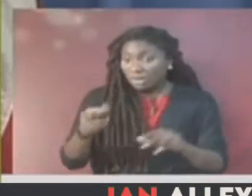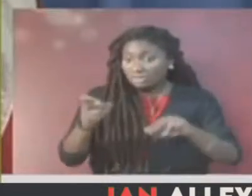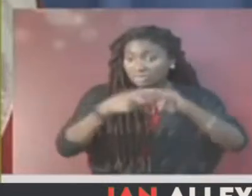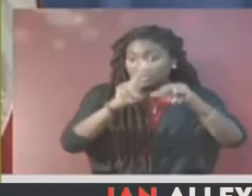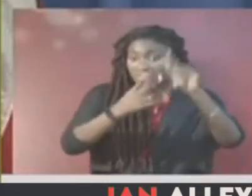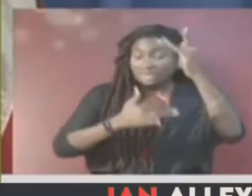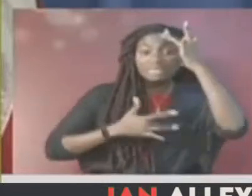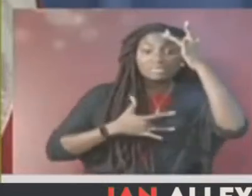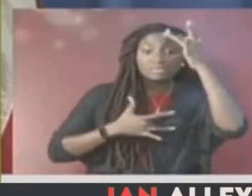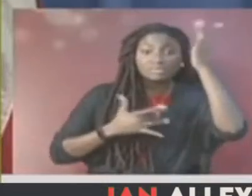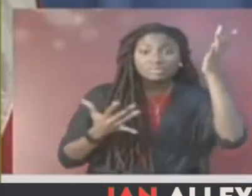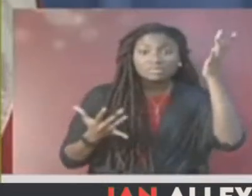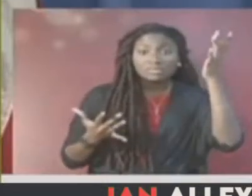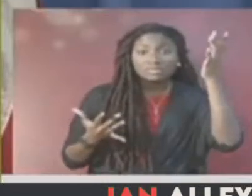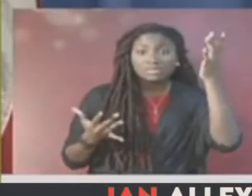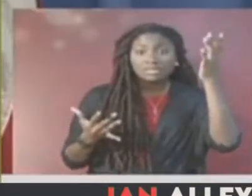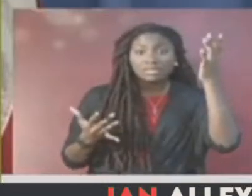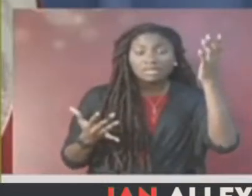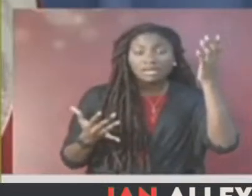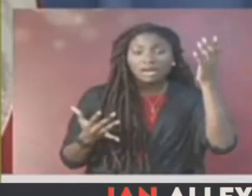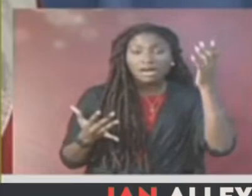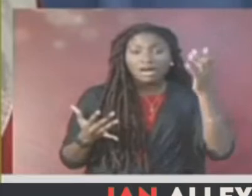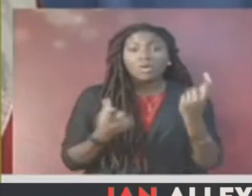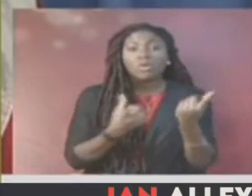available is the option to do nothing.